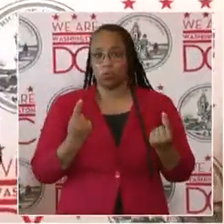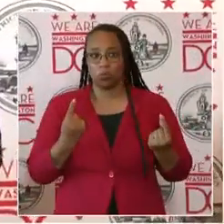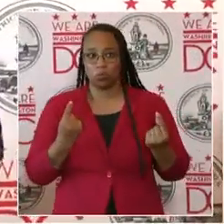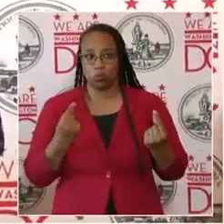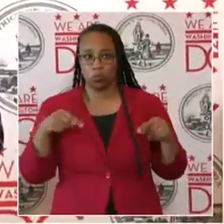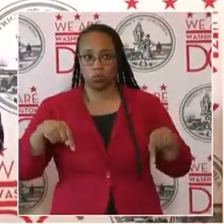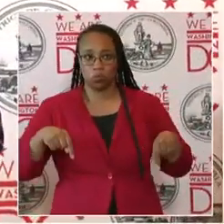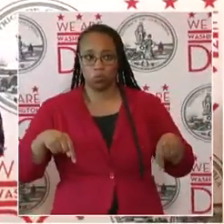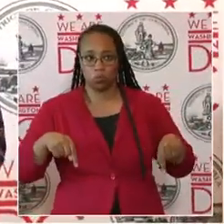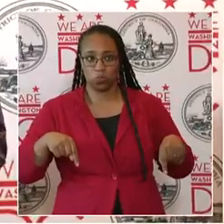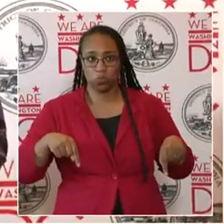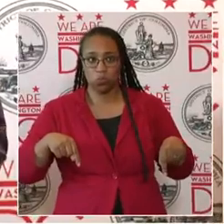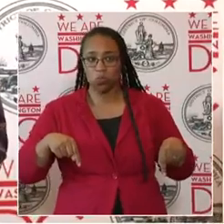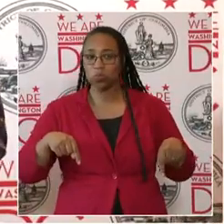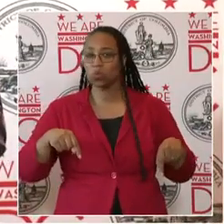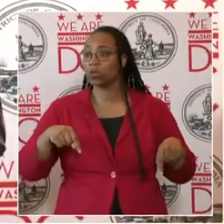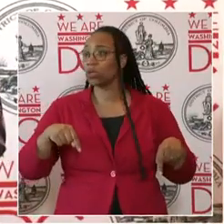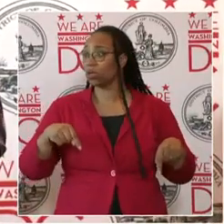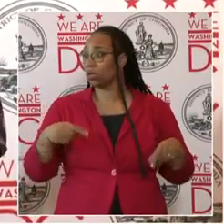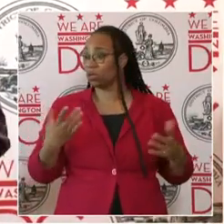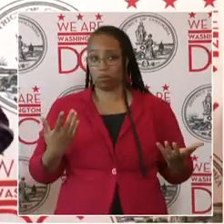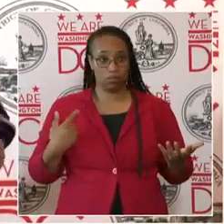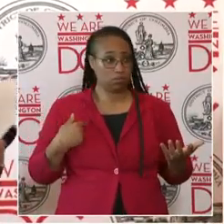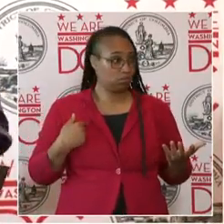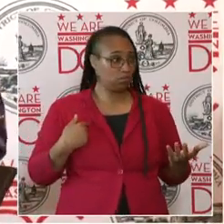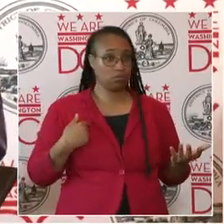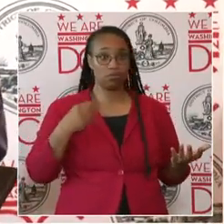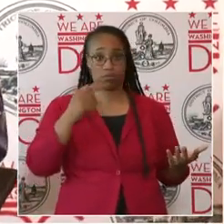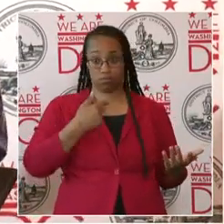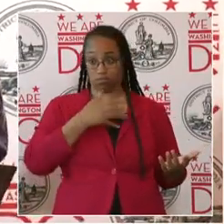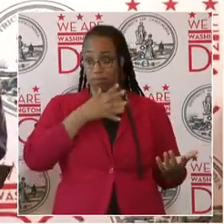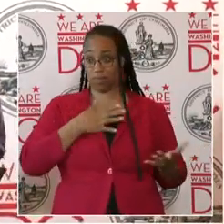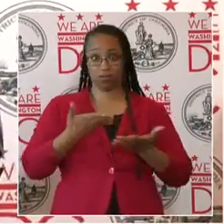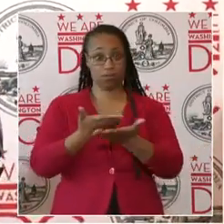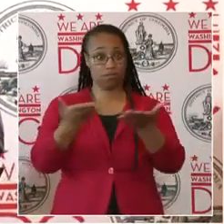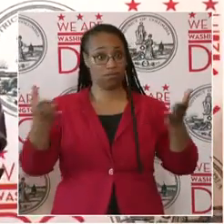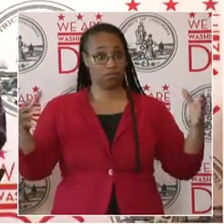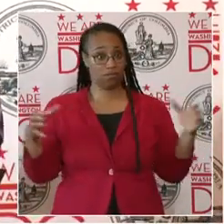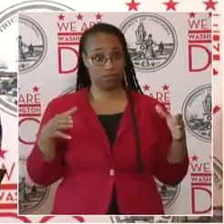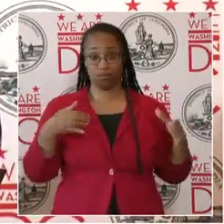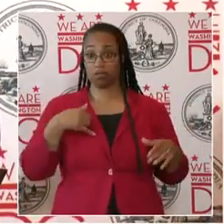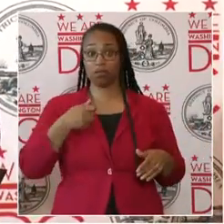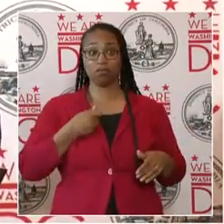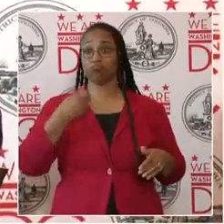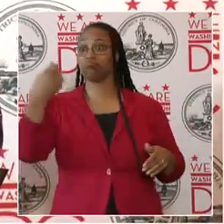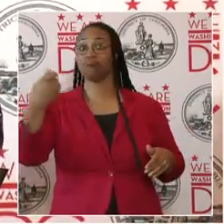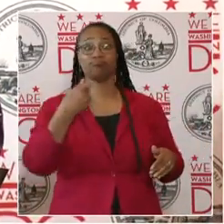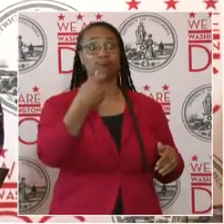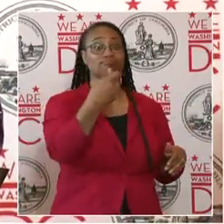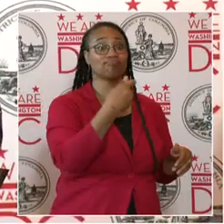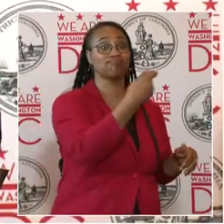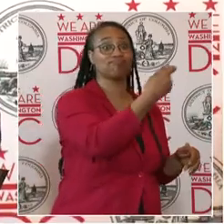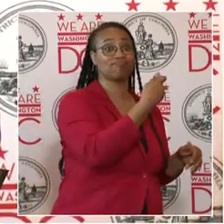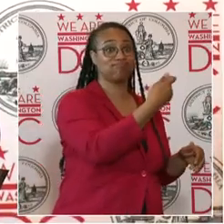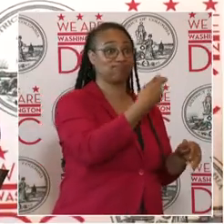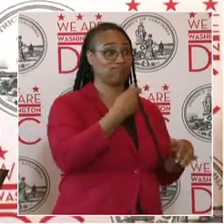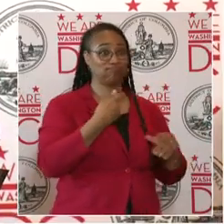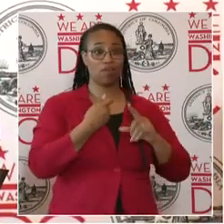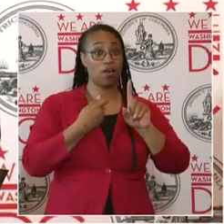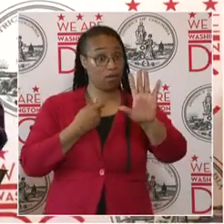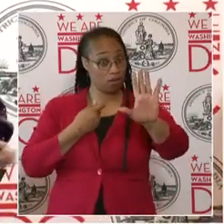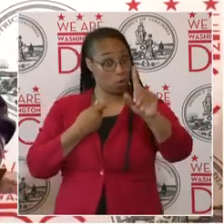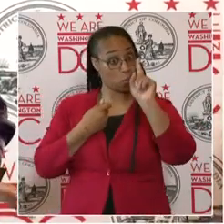mic. All right, and our ladies are ready. So in the order in which you were awarded, we're going to give you 60 seconds. Hot